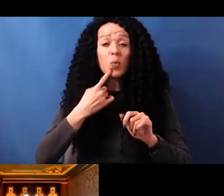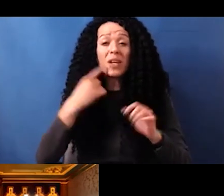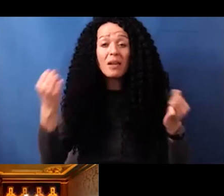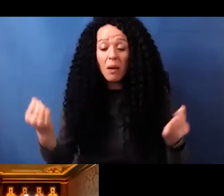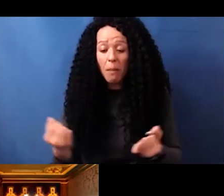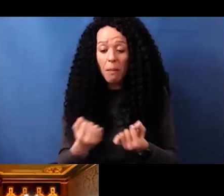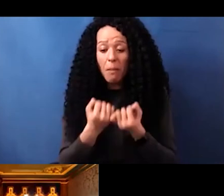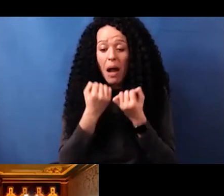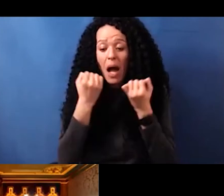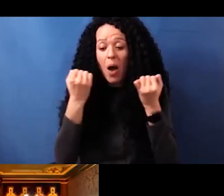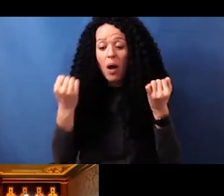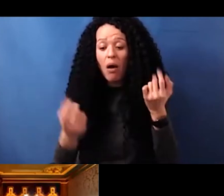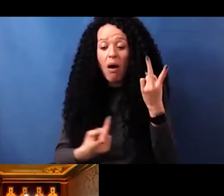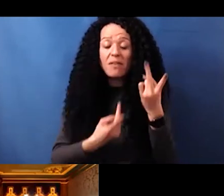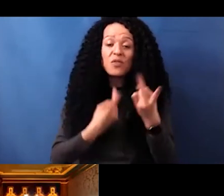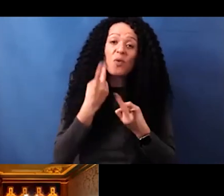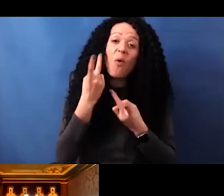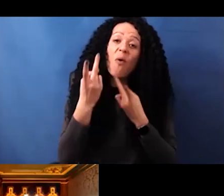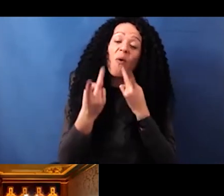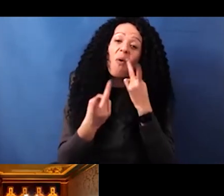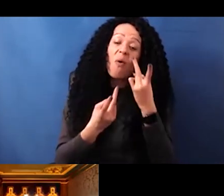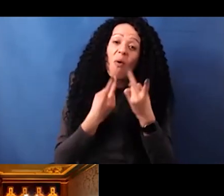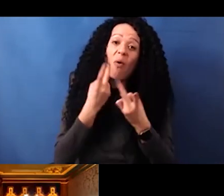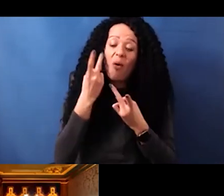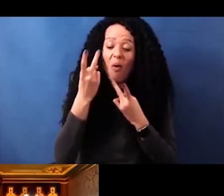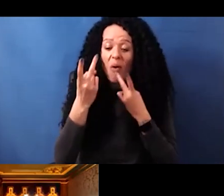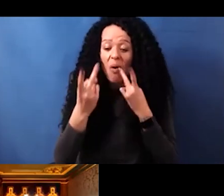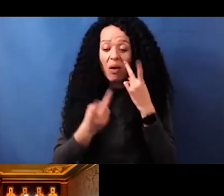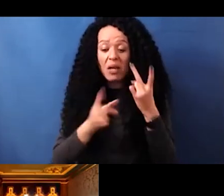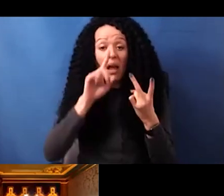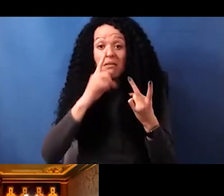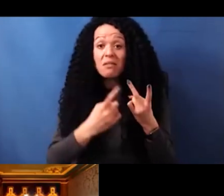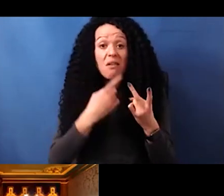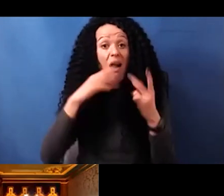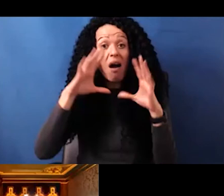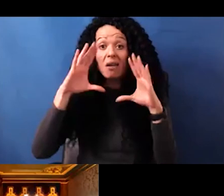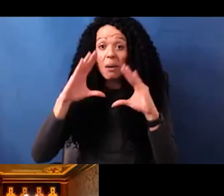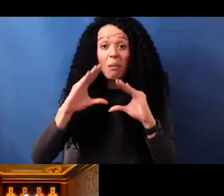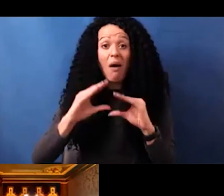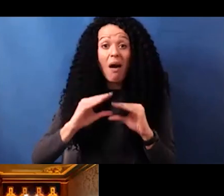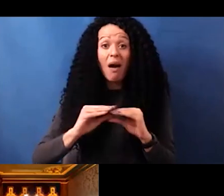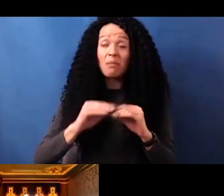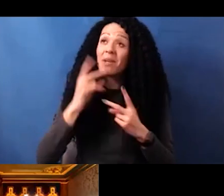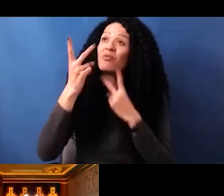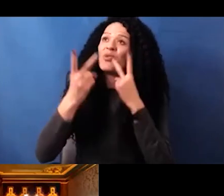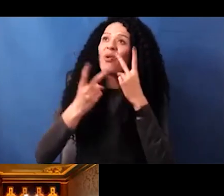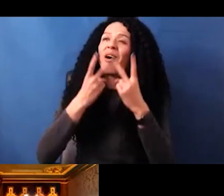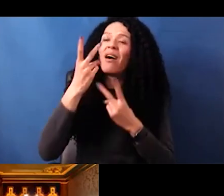Sweetheart of song that canst impart to